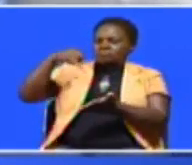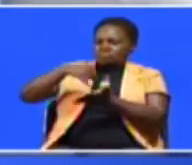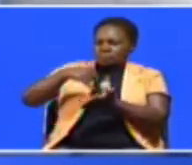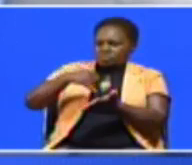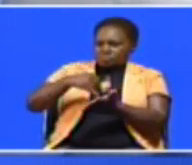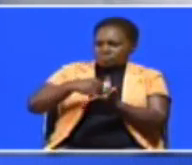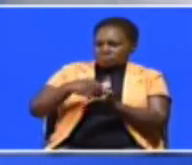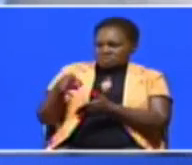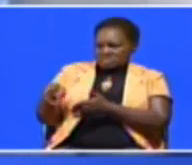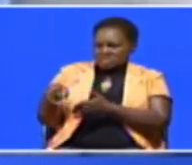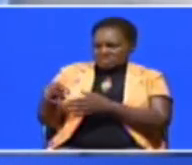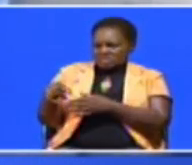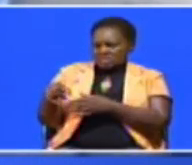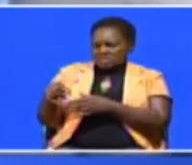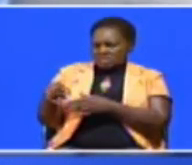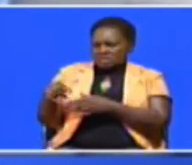kitendo cha kinyama